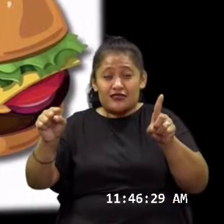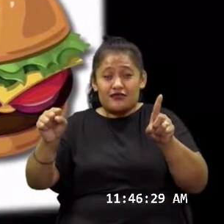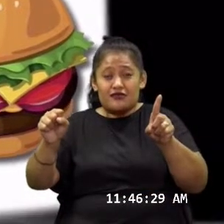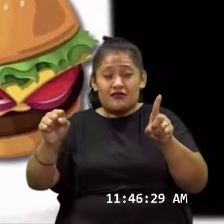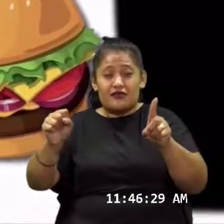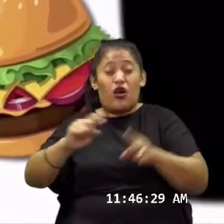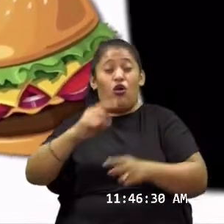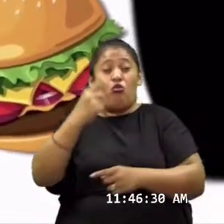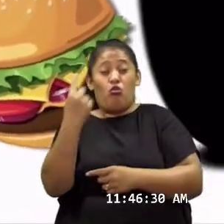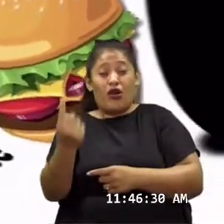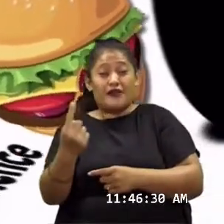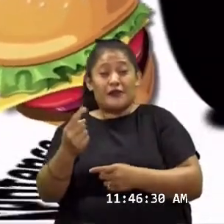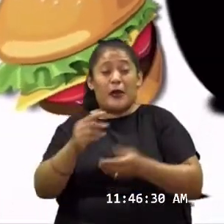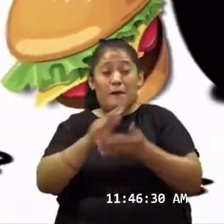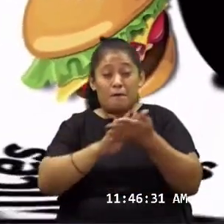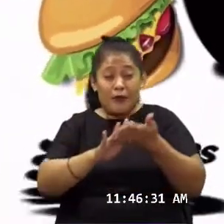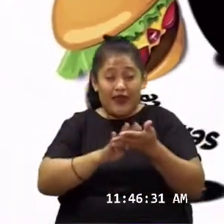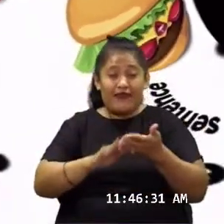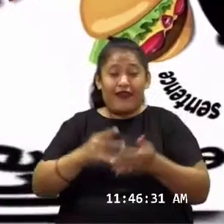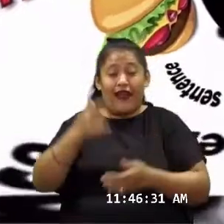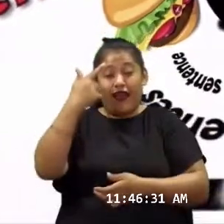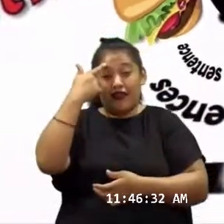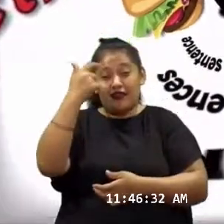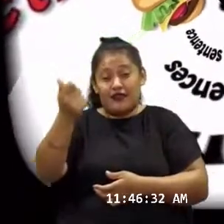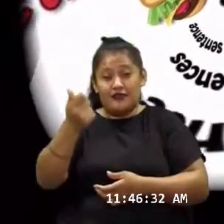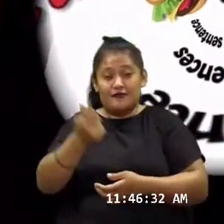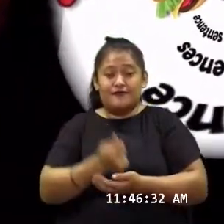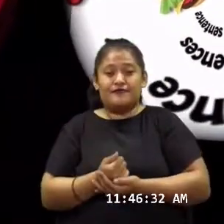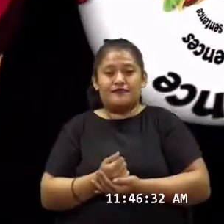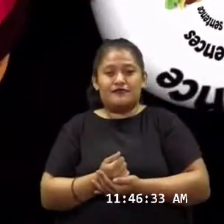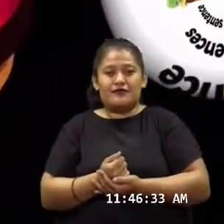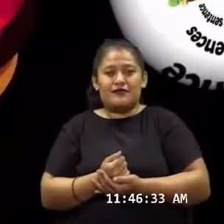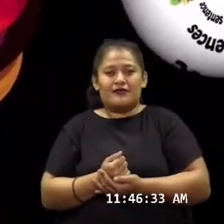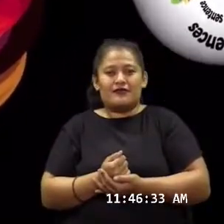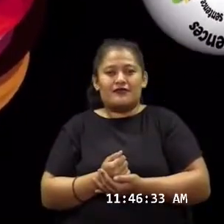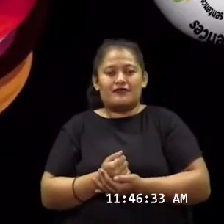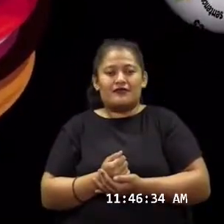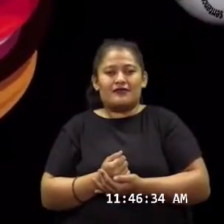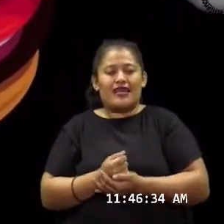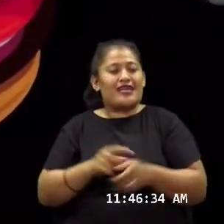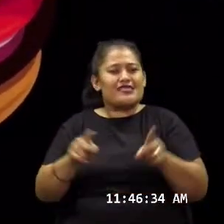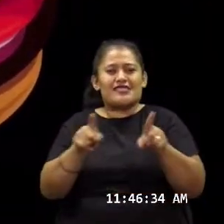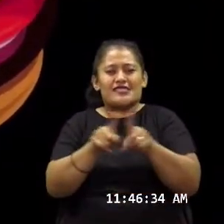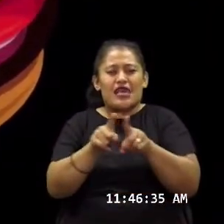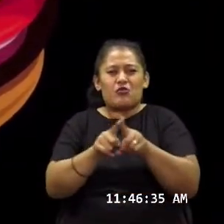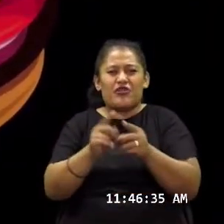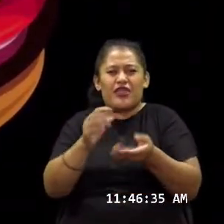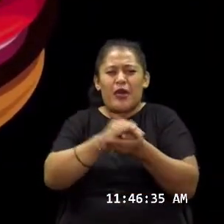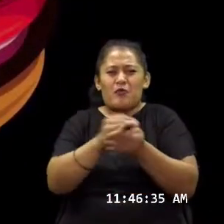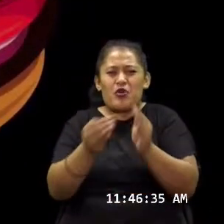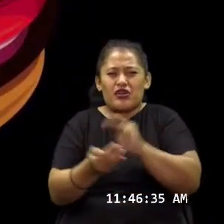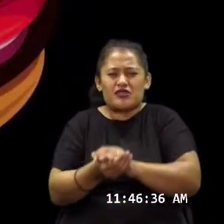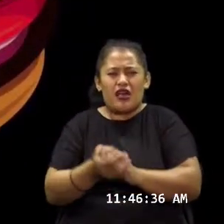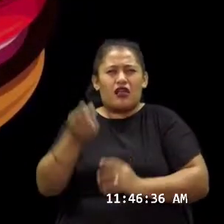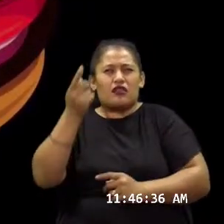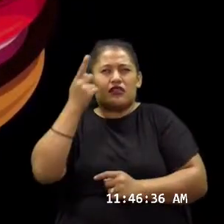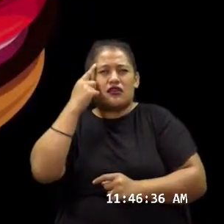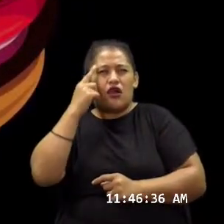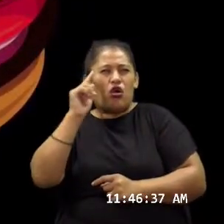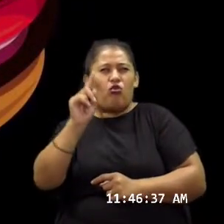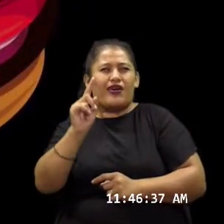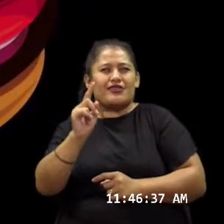portray one main idea. Just like our previous hamburger, think about all